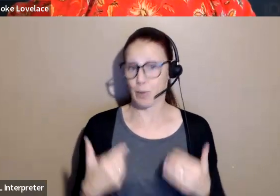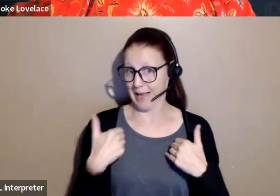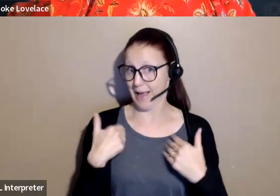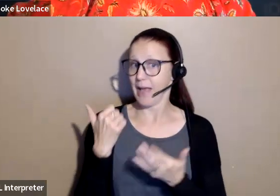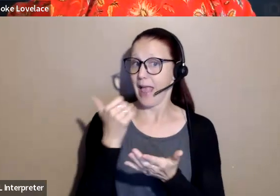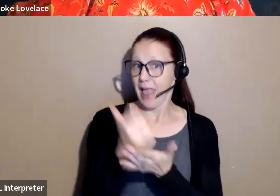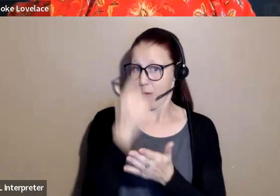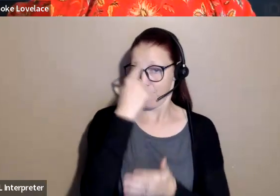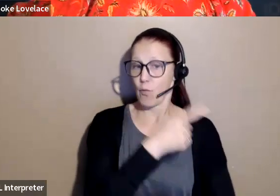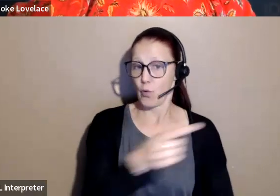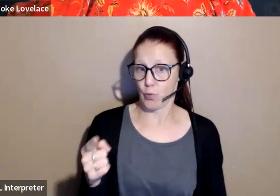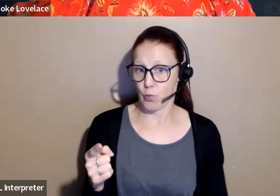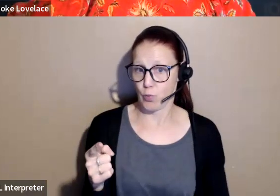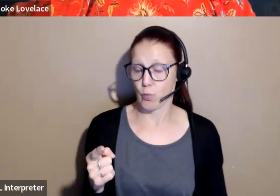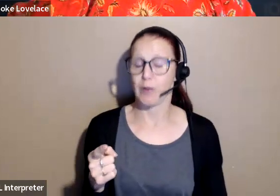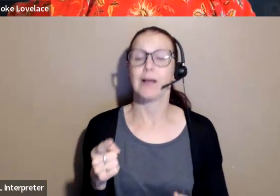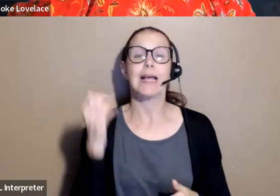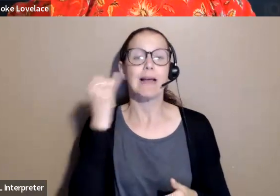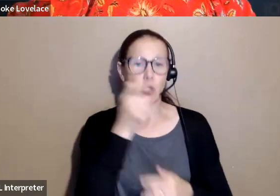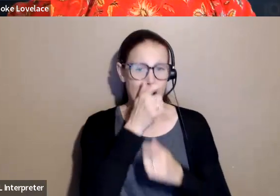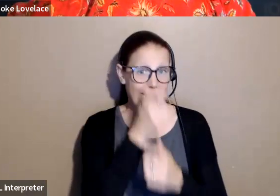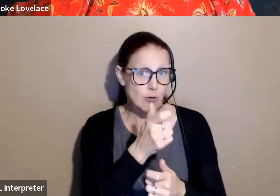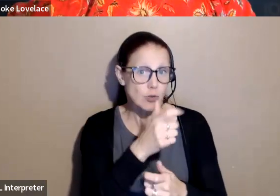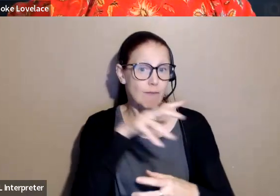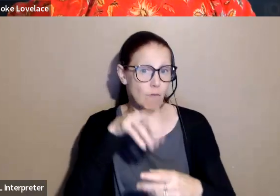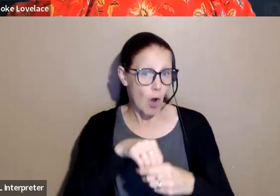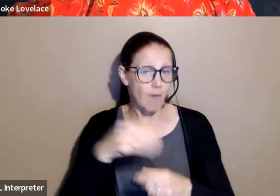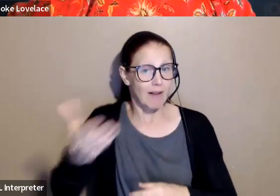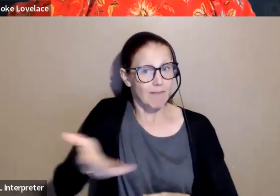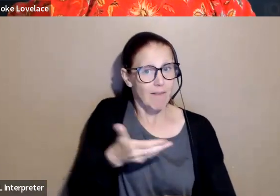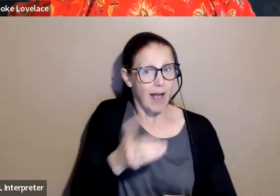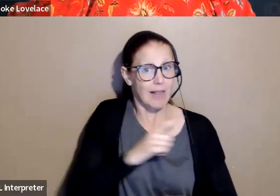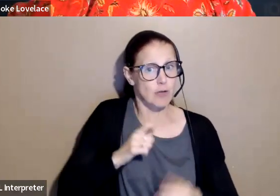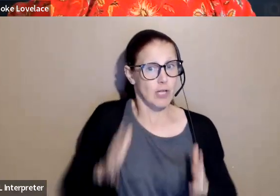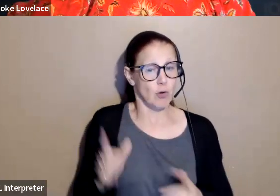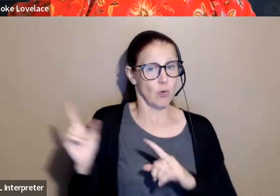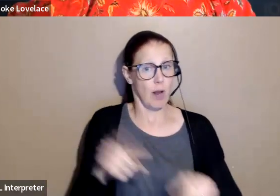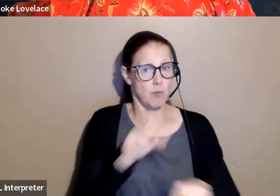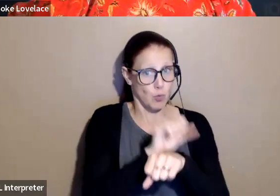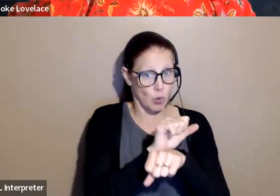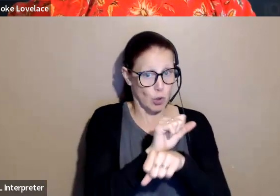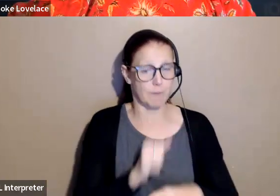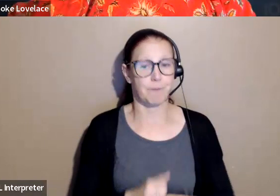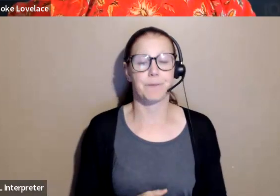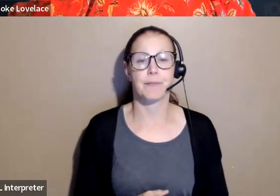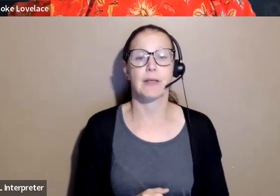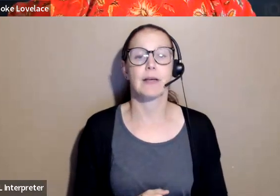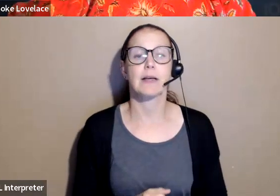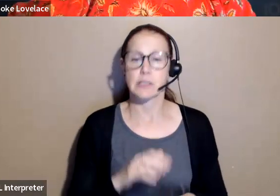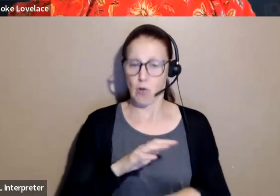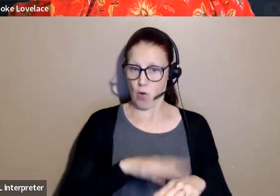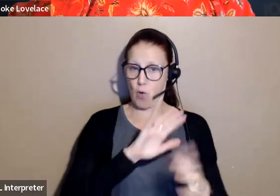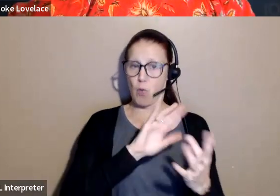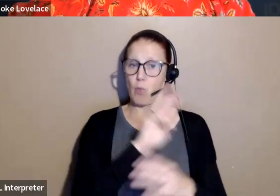for you to do this if you're interested in inviting your legislator to work. And it's on our